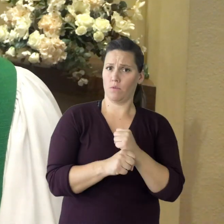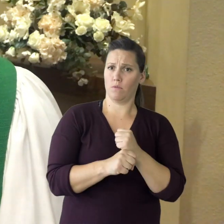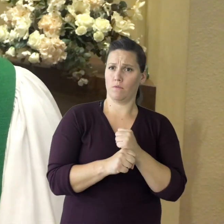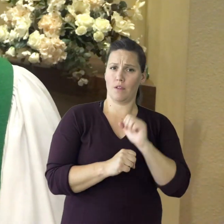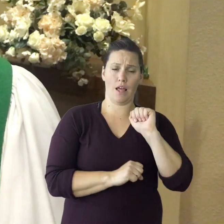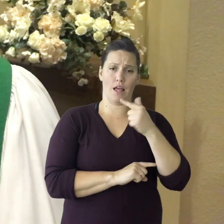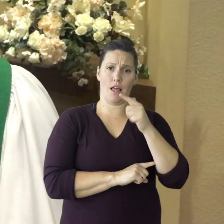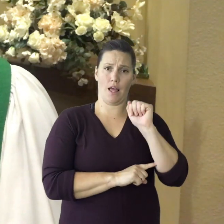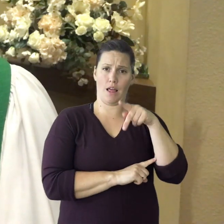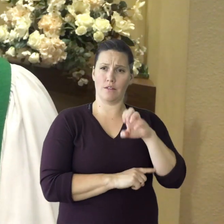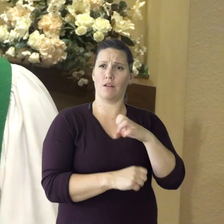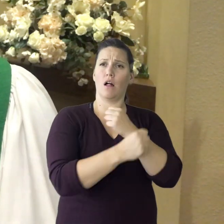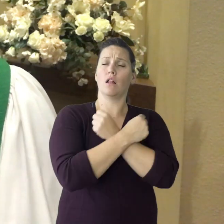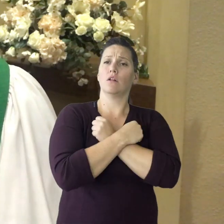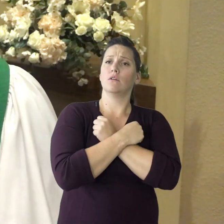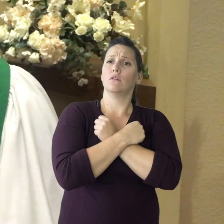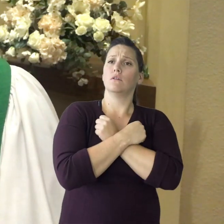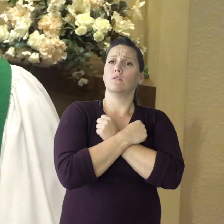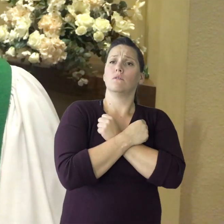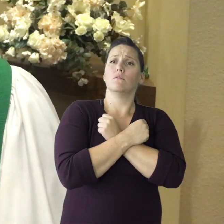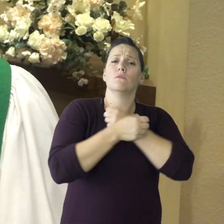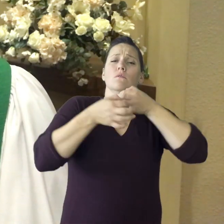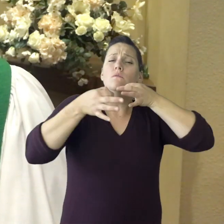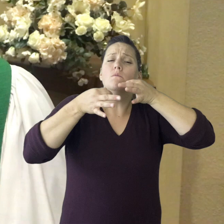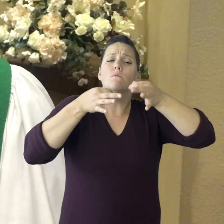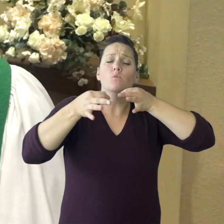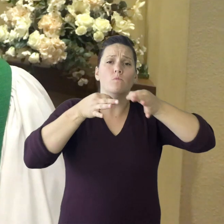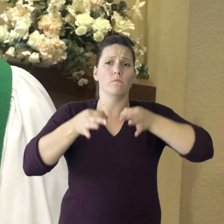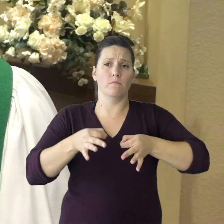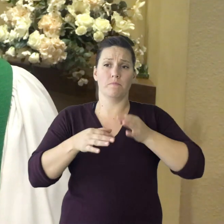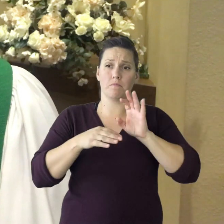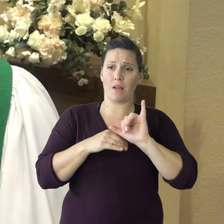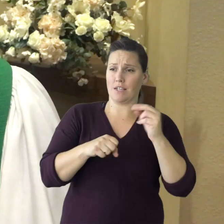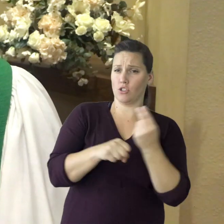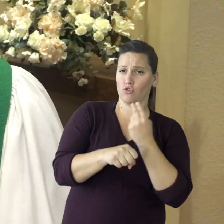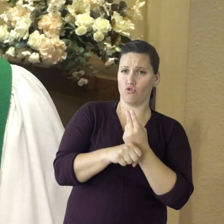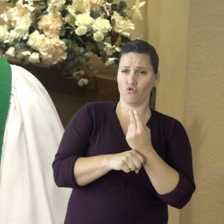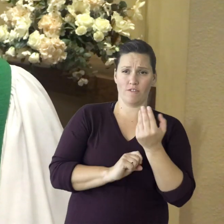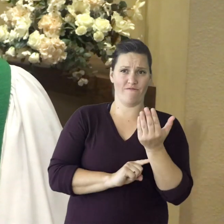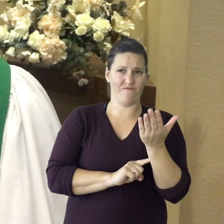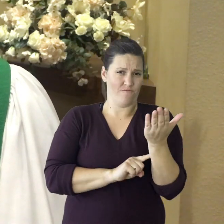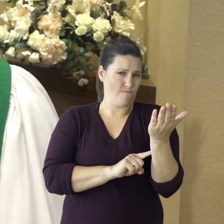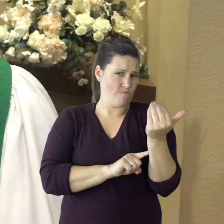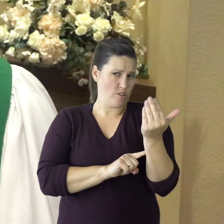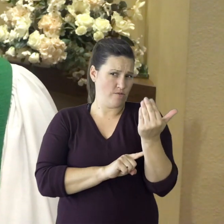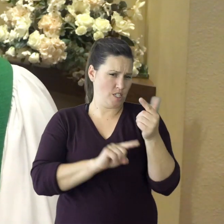being defined. Agape love is described by